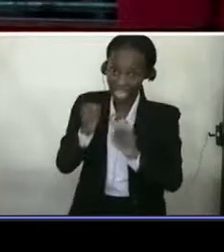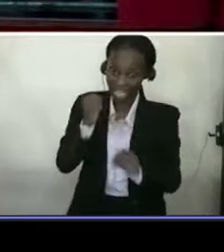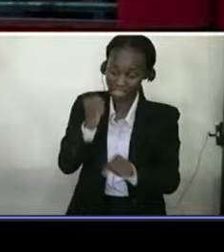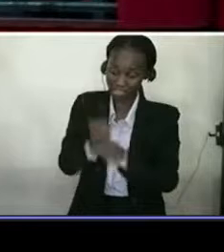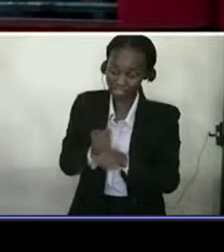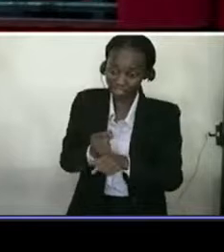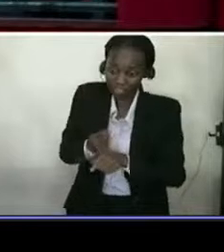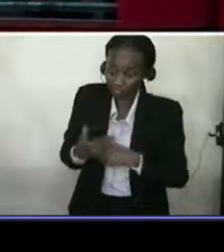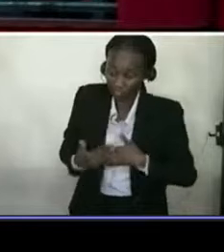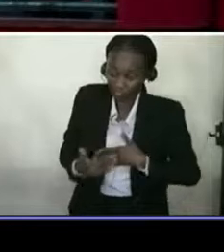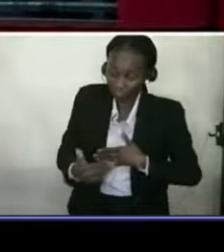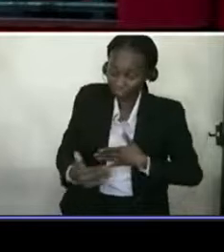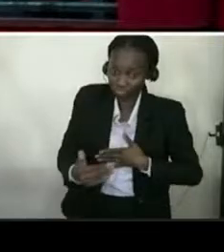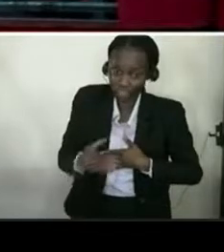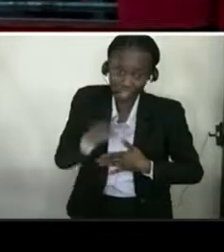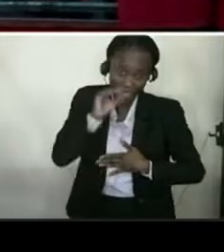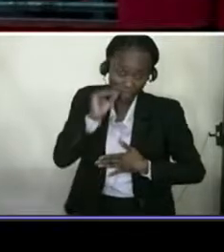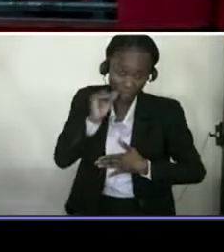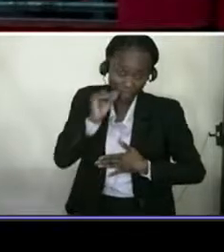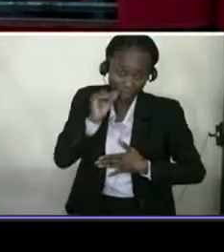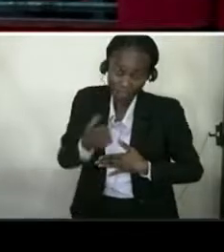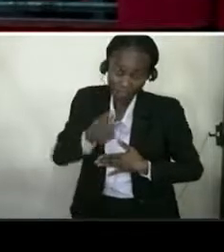it hasn't been realized.